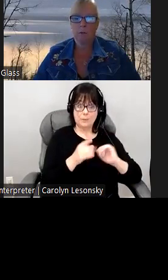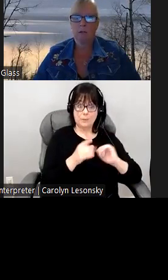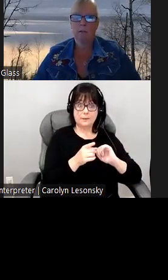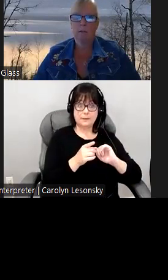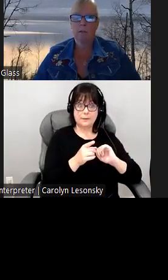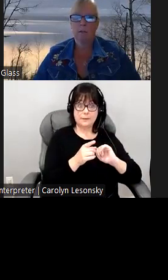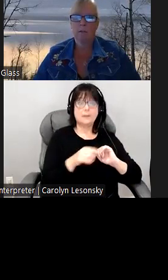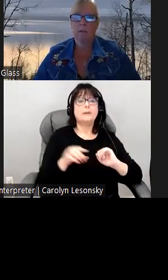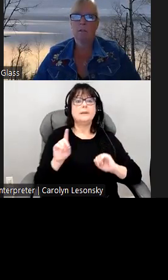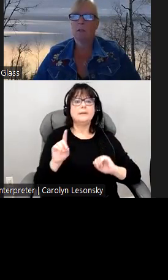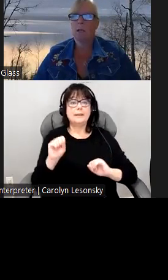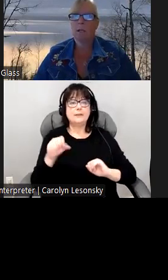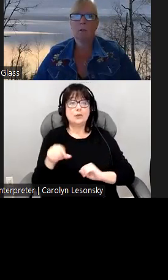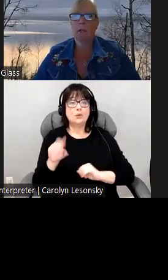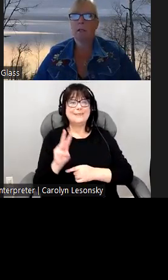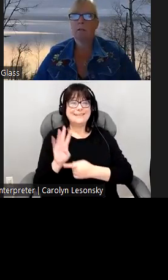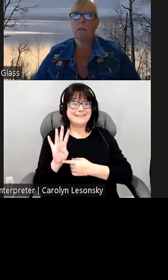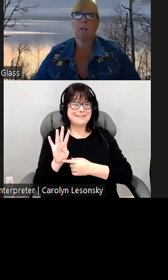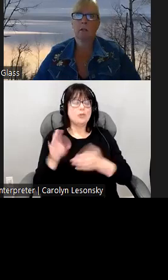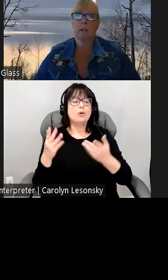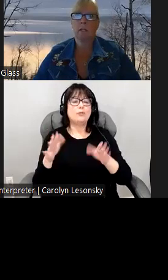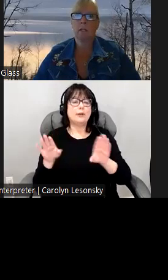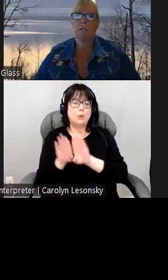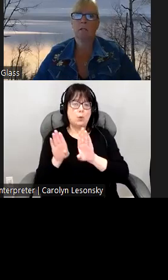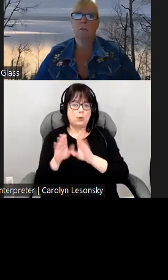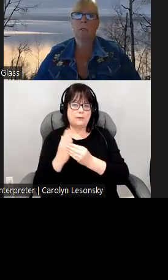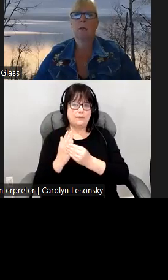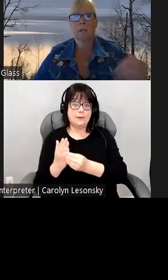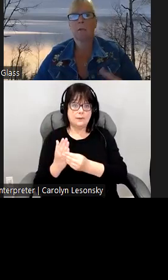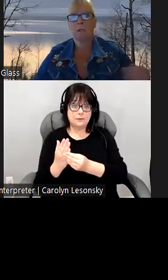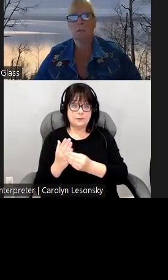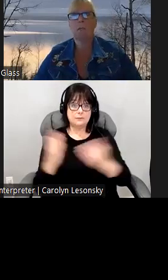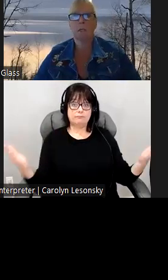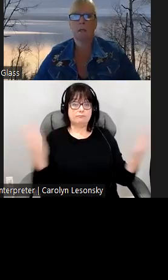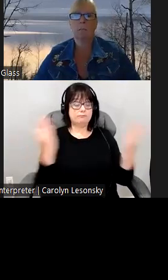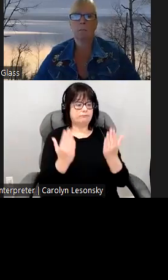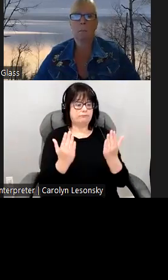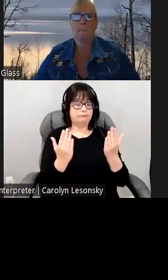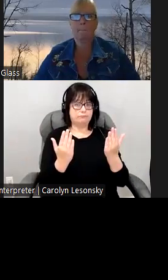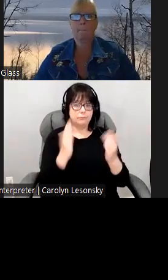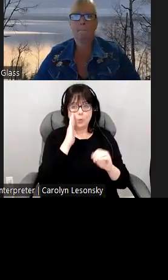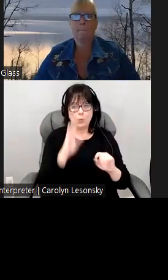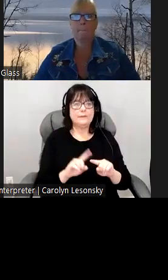closed files. So you can't look at this and look at the DSQ and expect them to be the same.